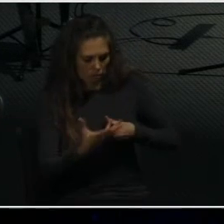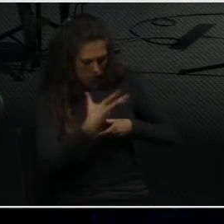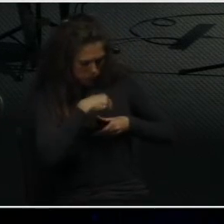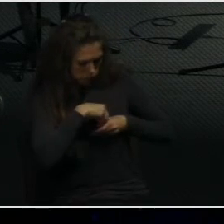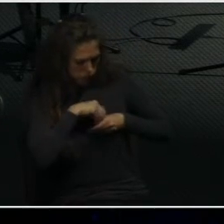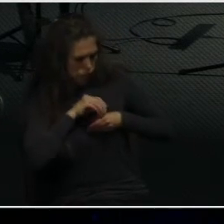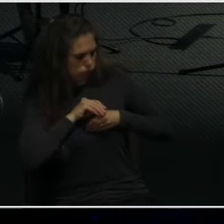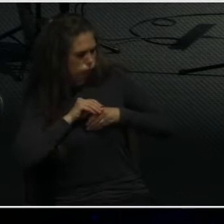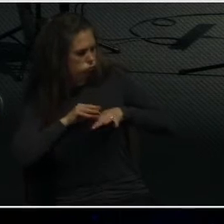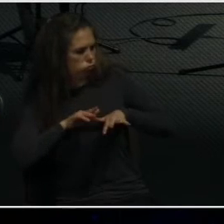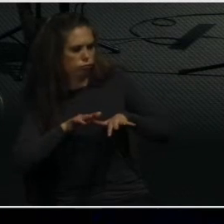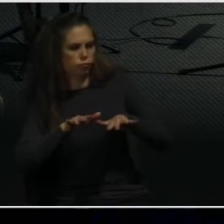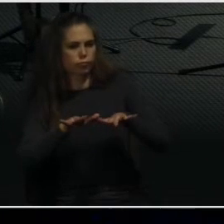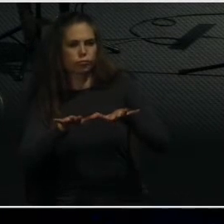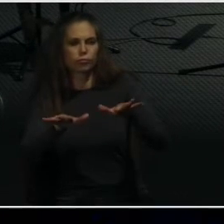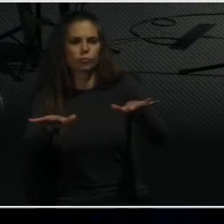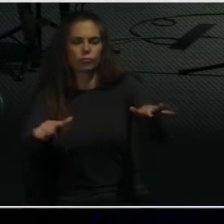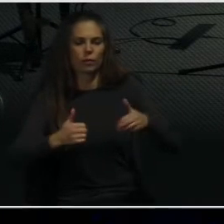living water."